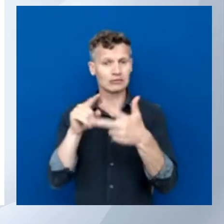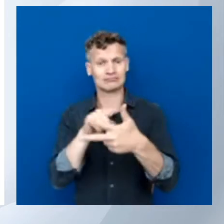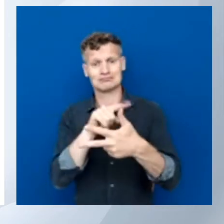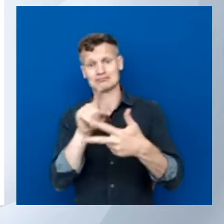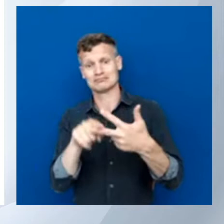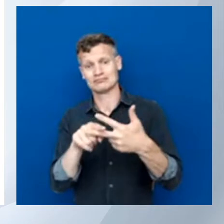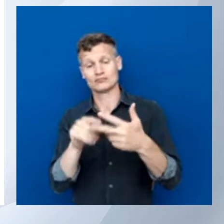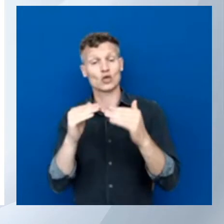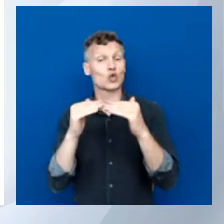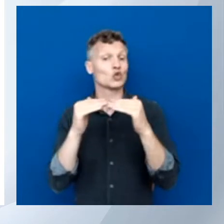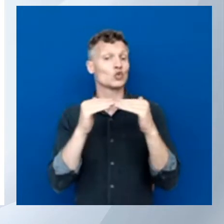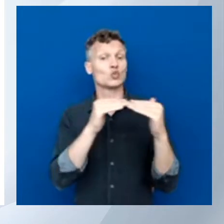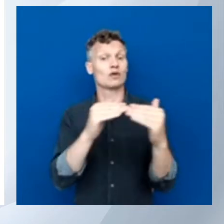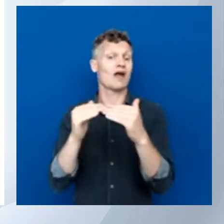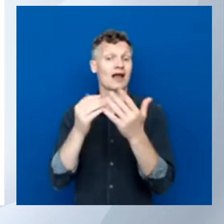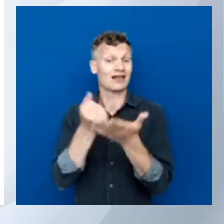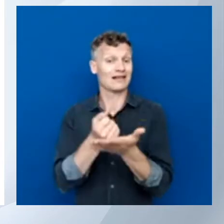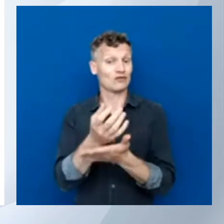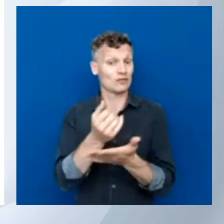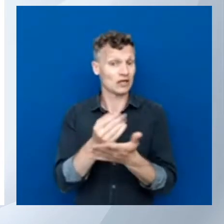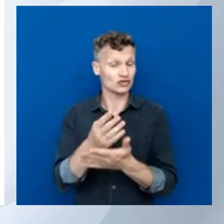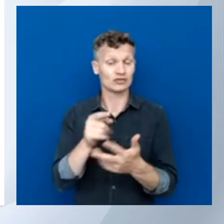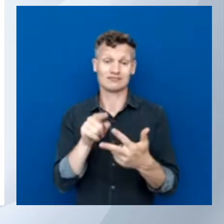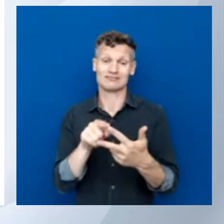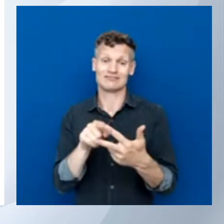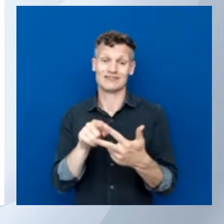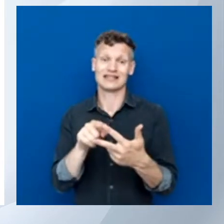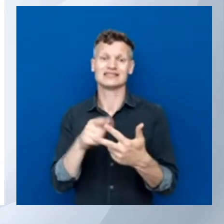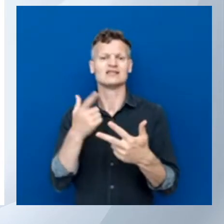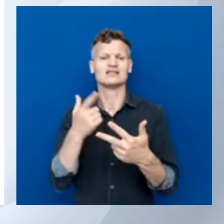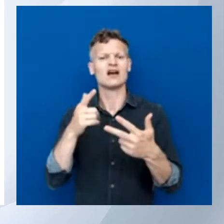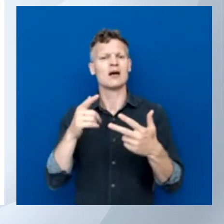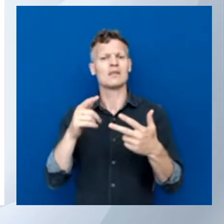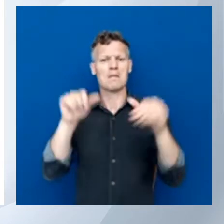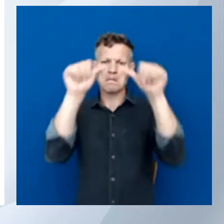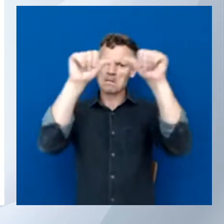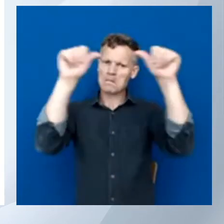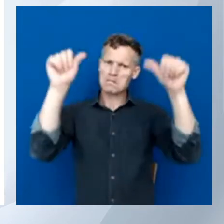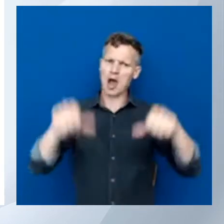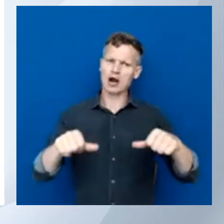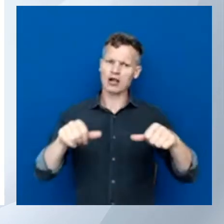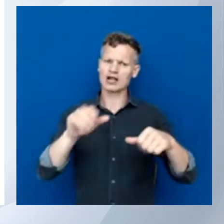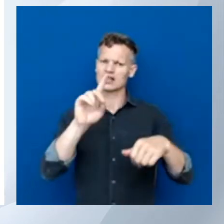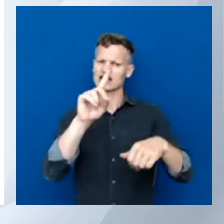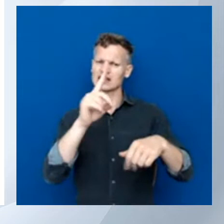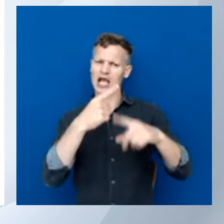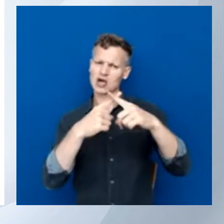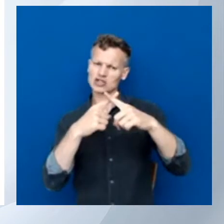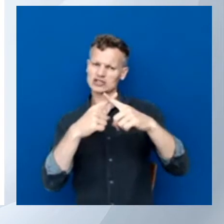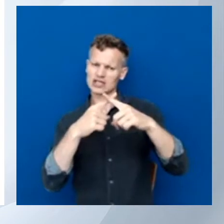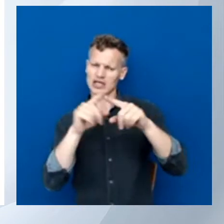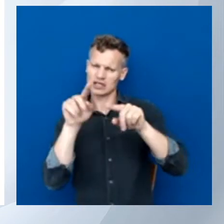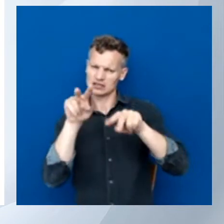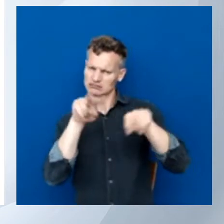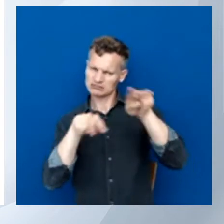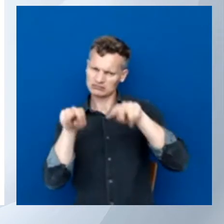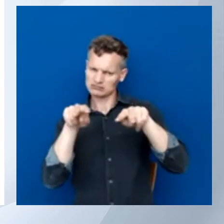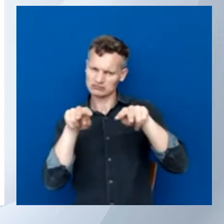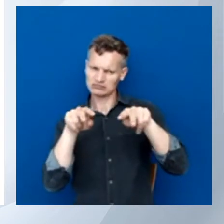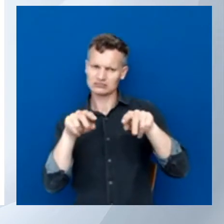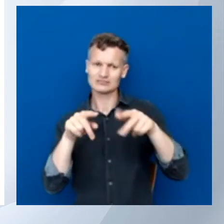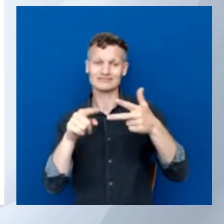method and model agnostic. And we have the introspective rationale explainer, which is a plugin method and also